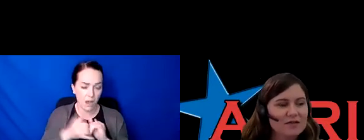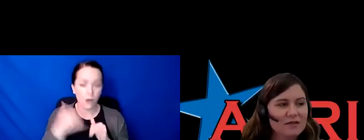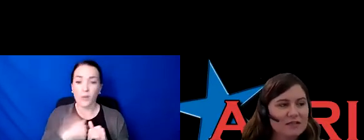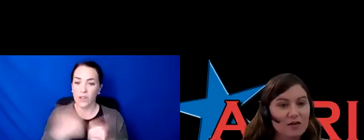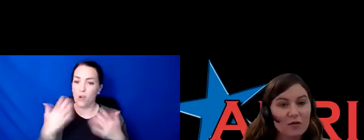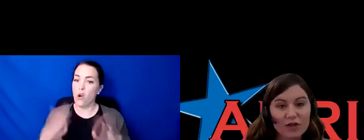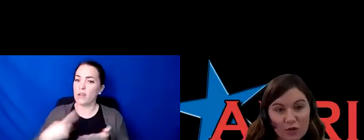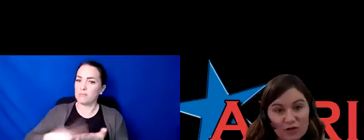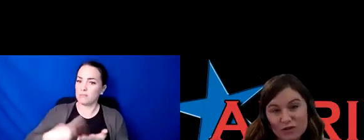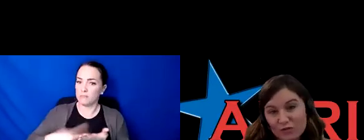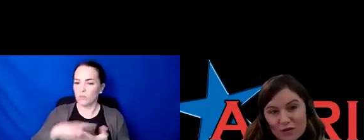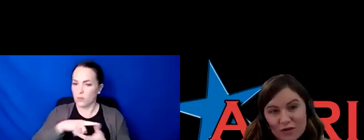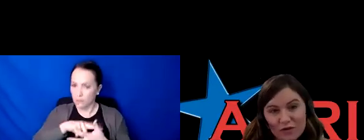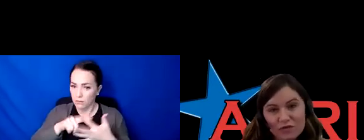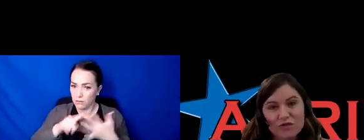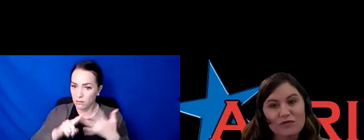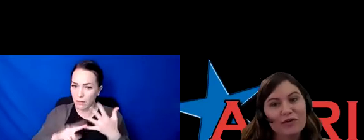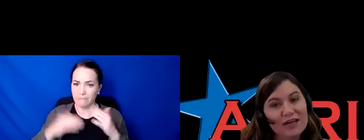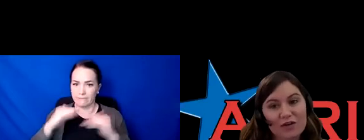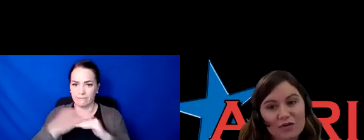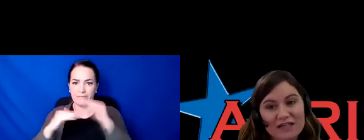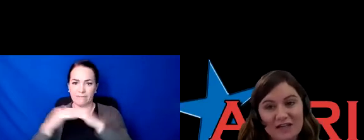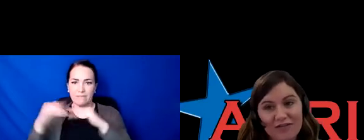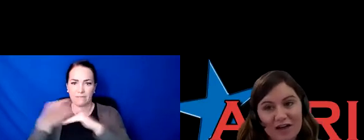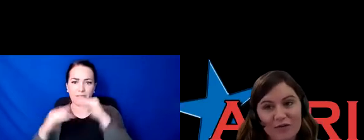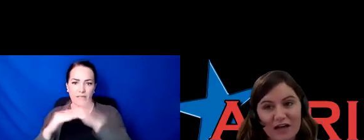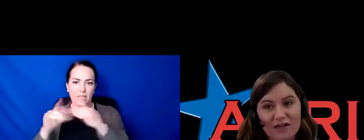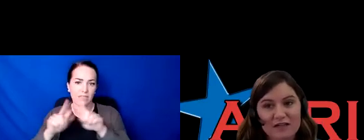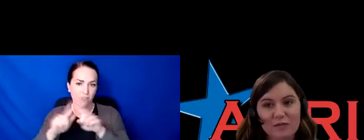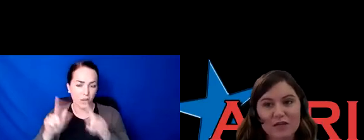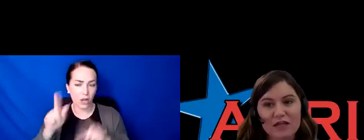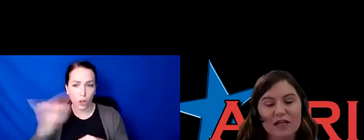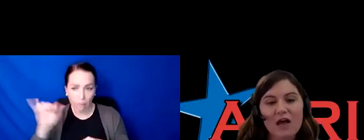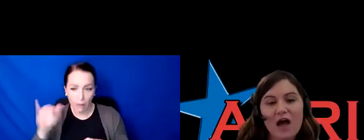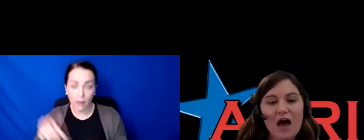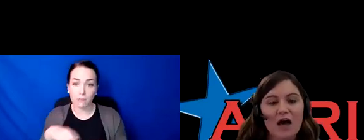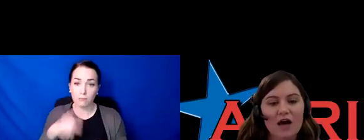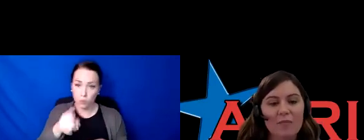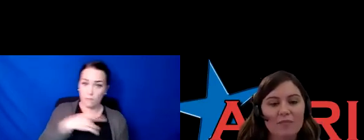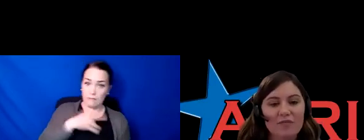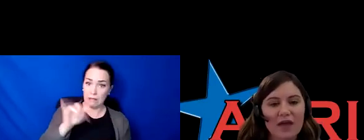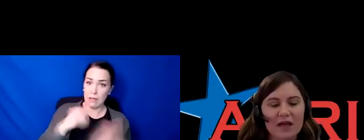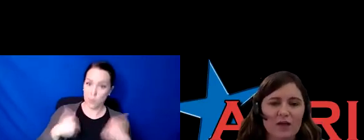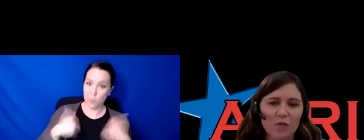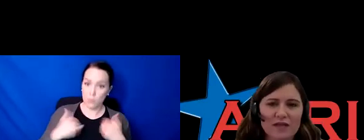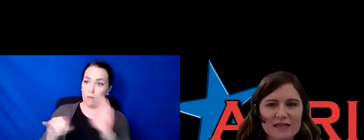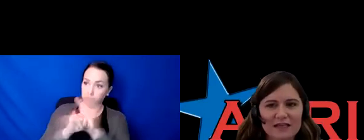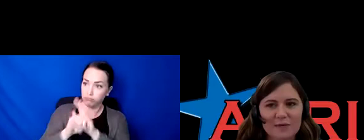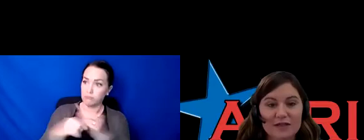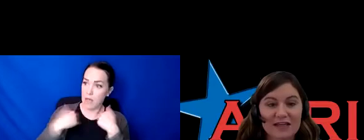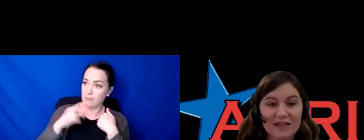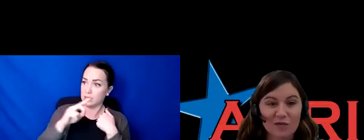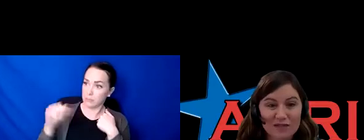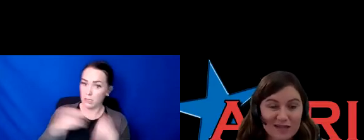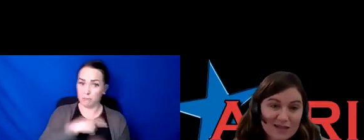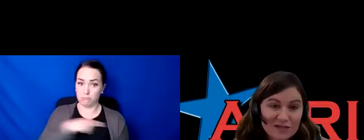I'd also like to hear what you all are doing with youth. Do you feel like youth identify with having a disability? And what is that